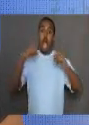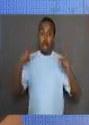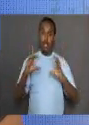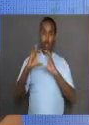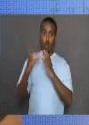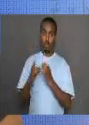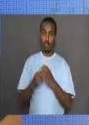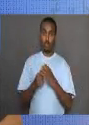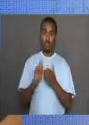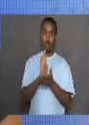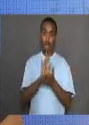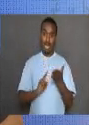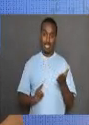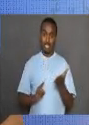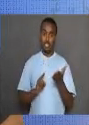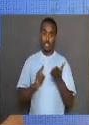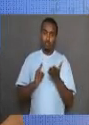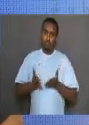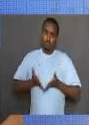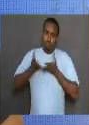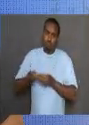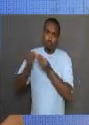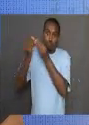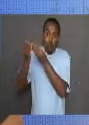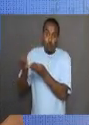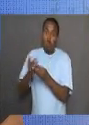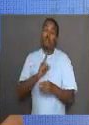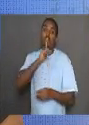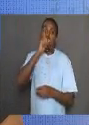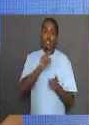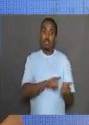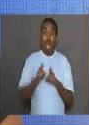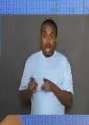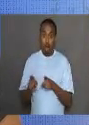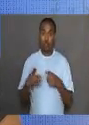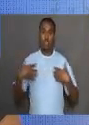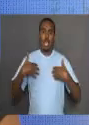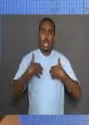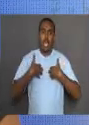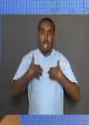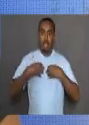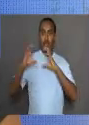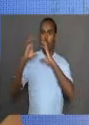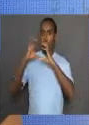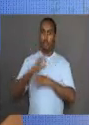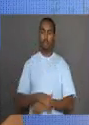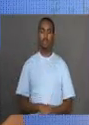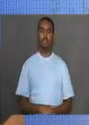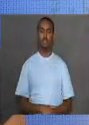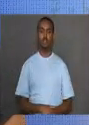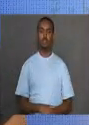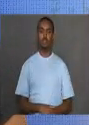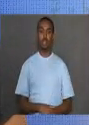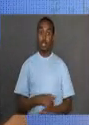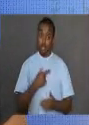of the passage is devoted to explaining facts about animal communication.